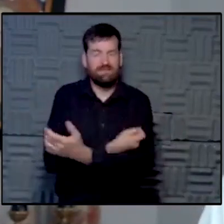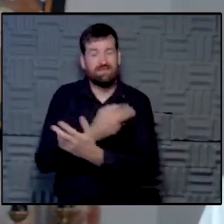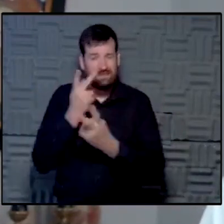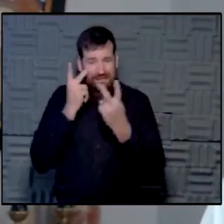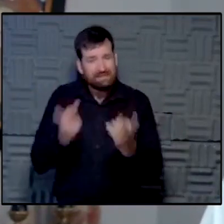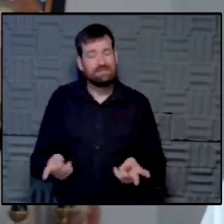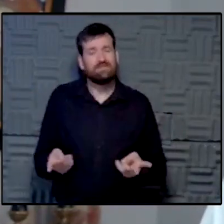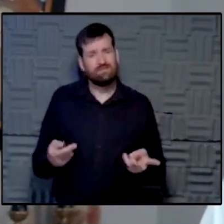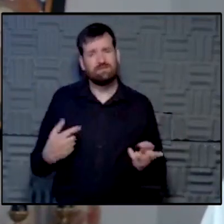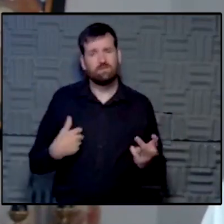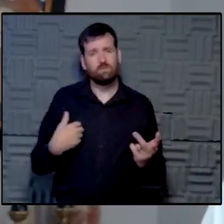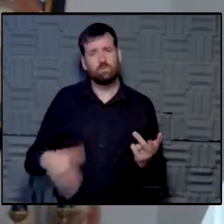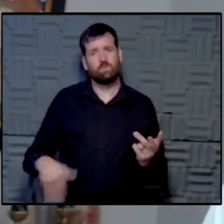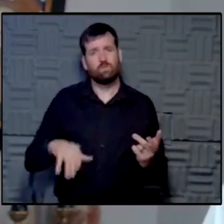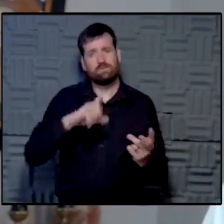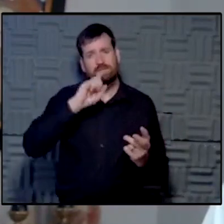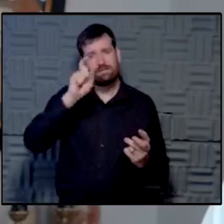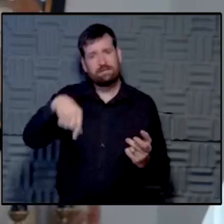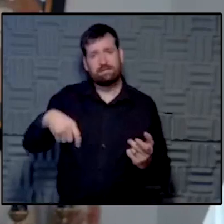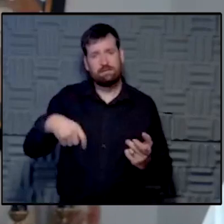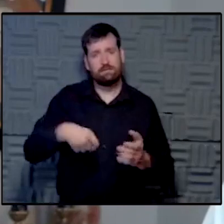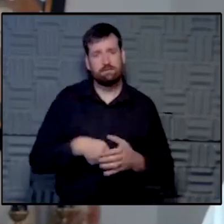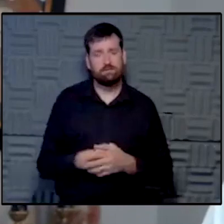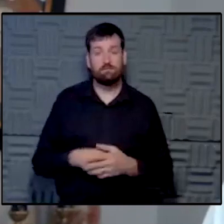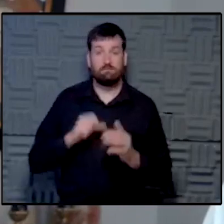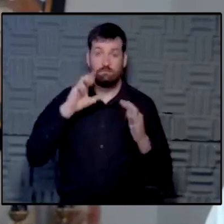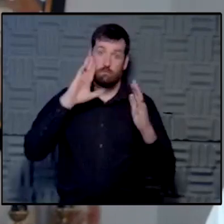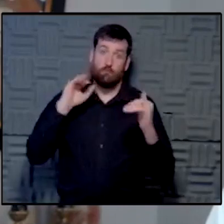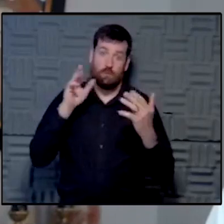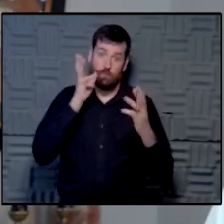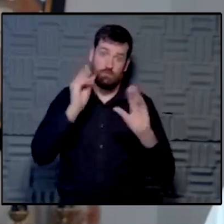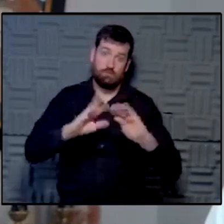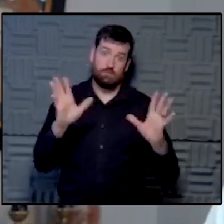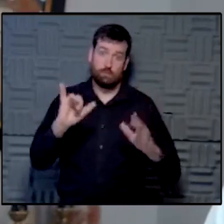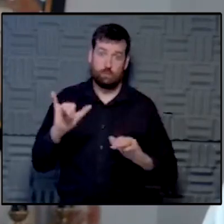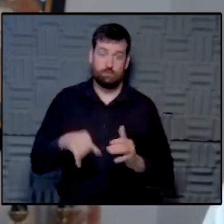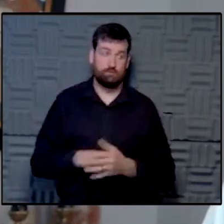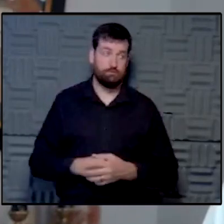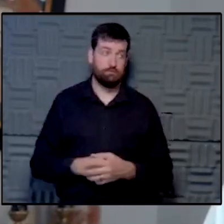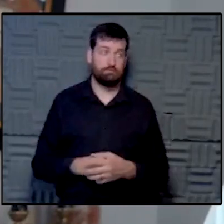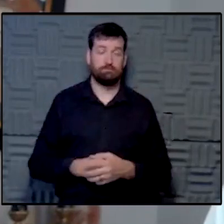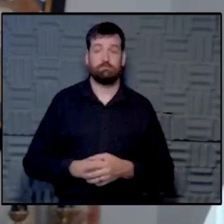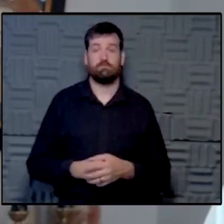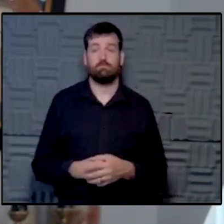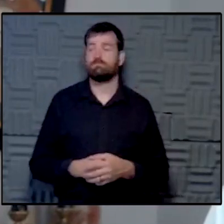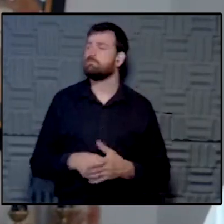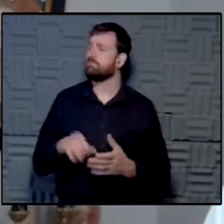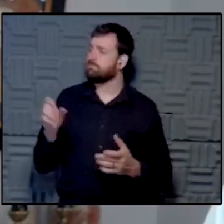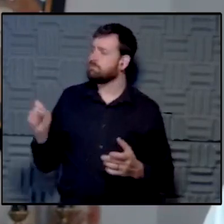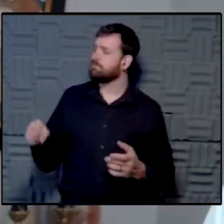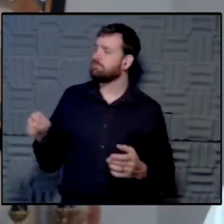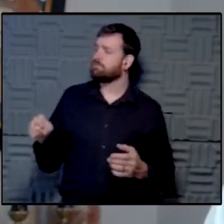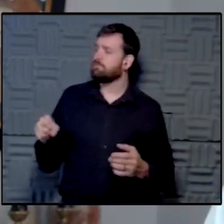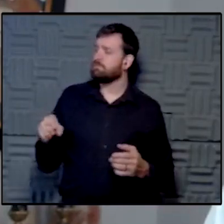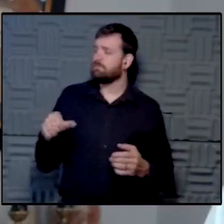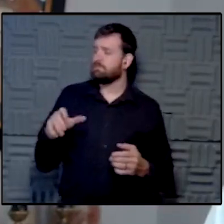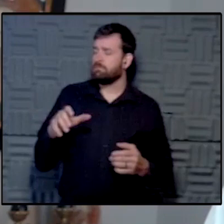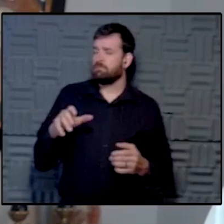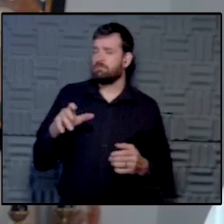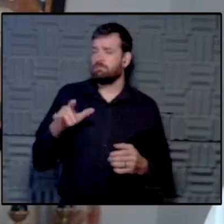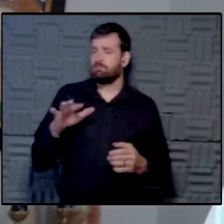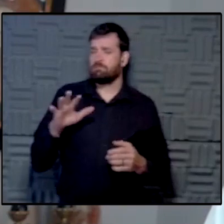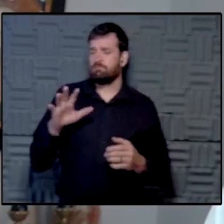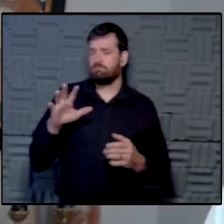it, vaccinate the children. So I hope that'll bring parents as well. Yeah, and just kind of